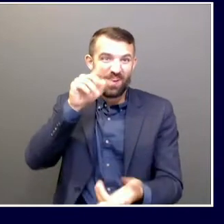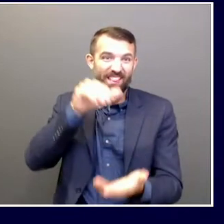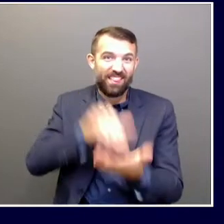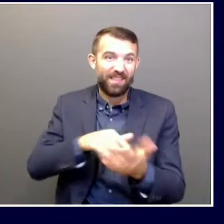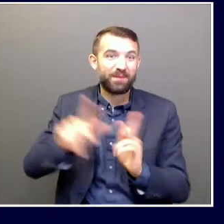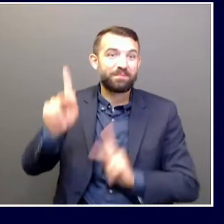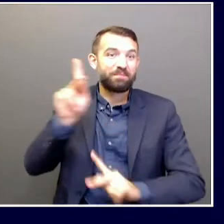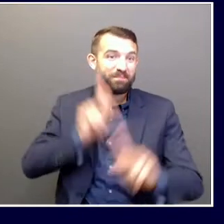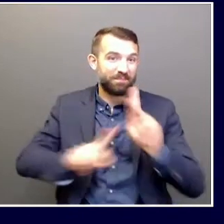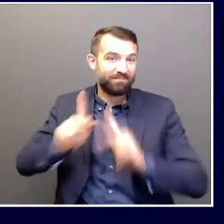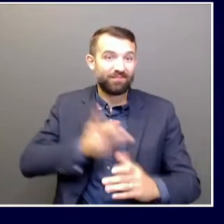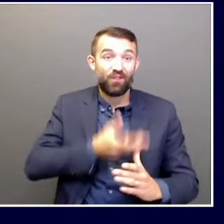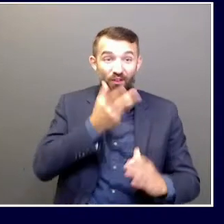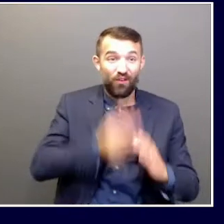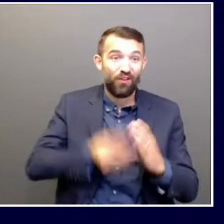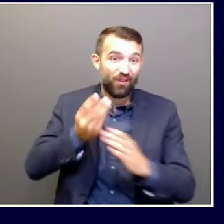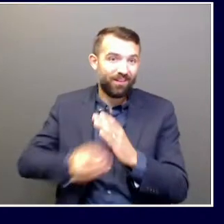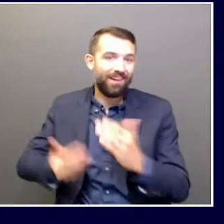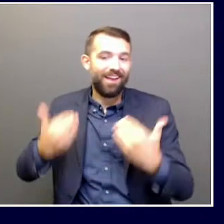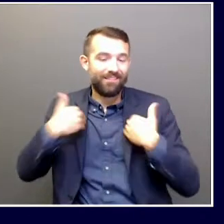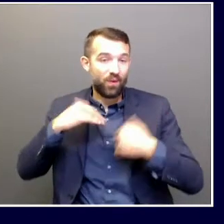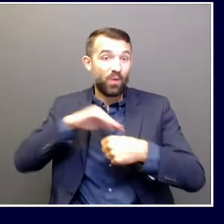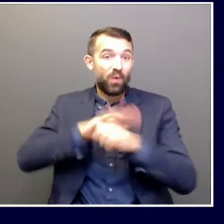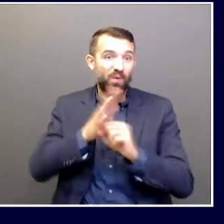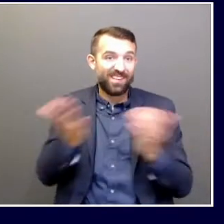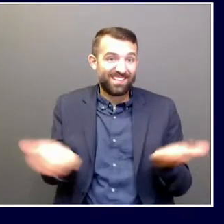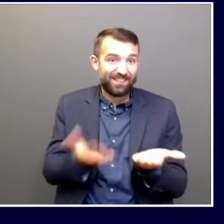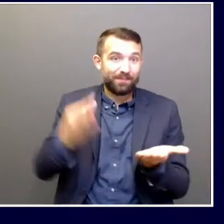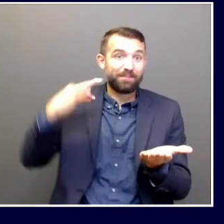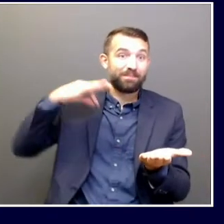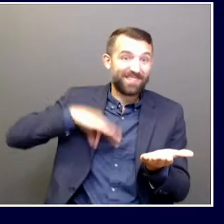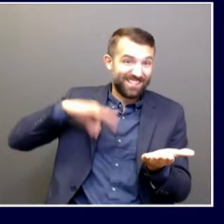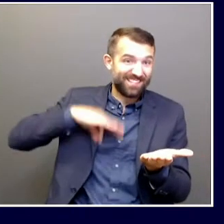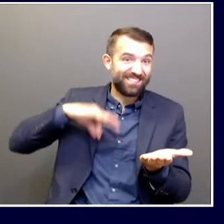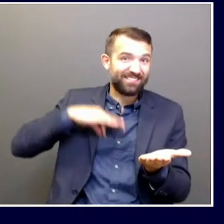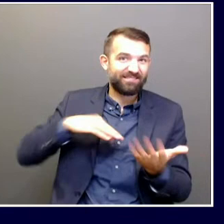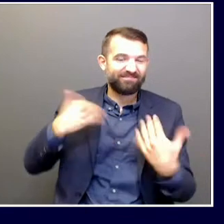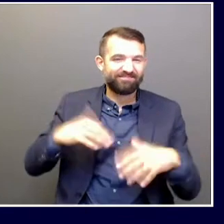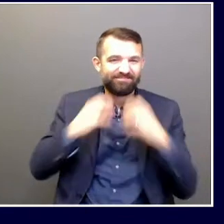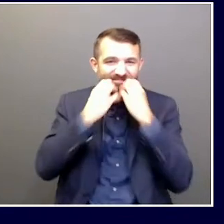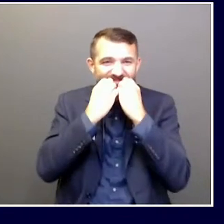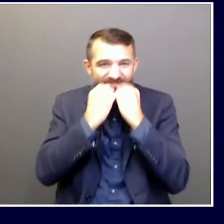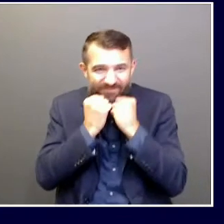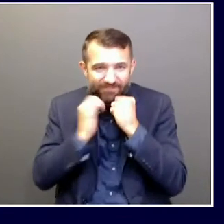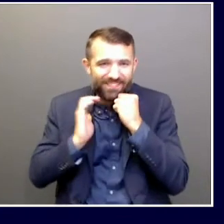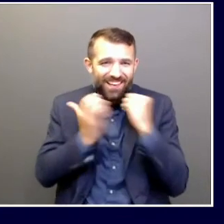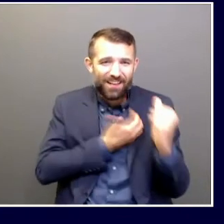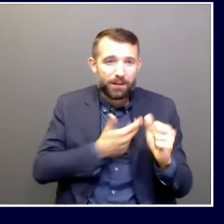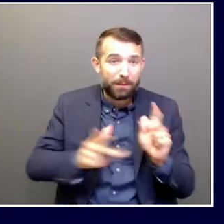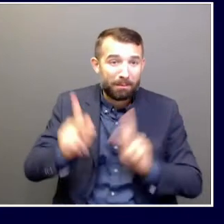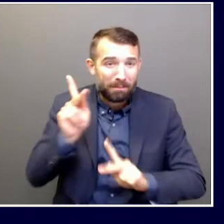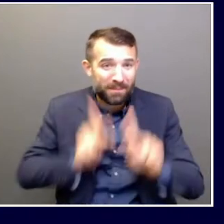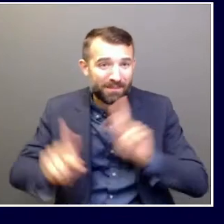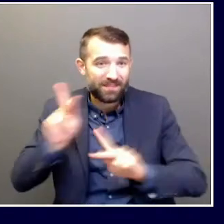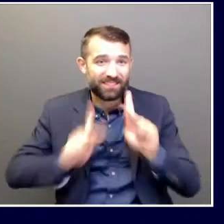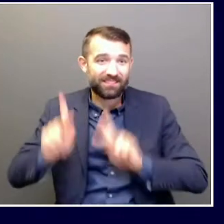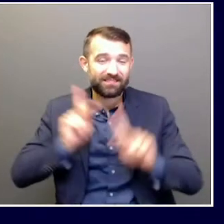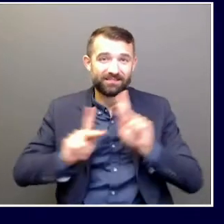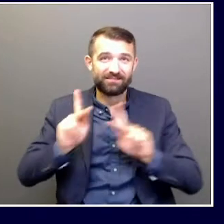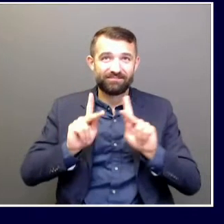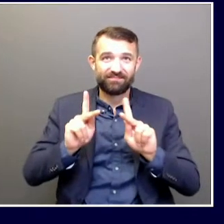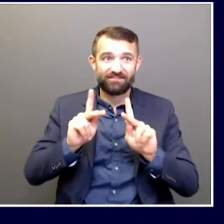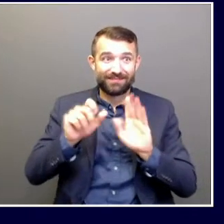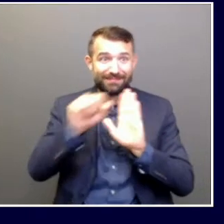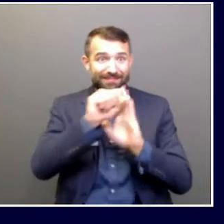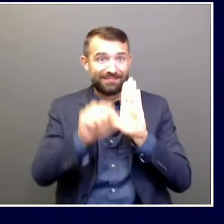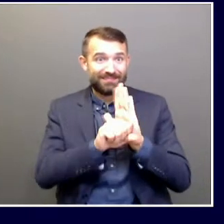lost their lives with COVID. Our whole state, our communities are lessened by their loss, the loss of these loved